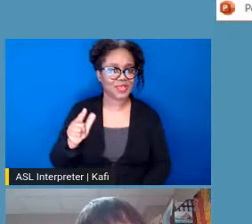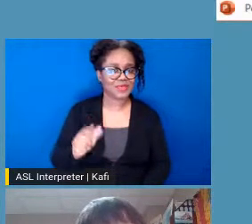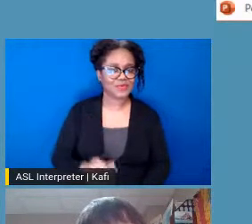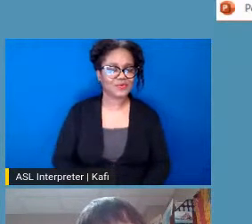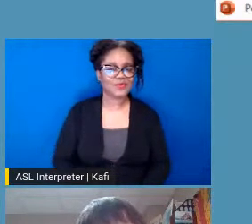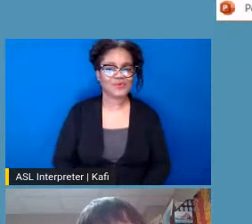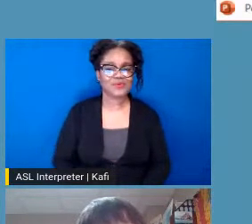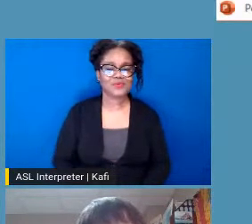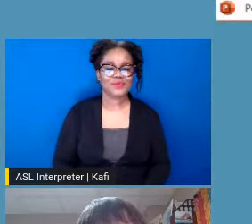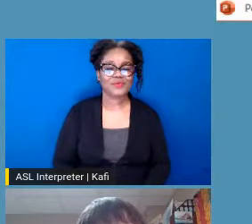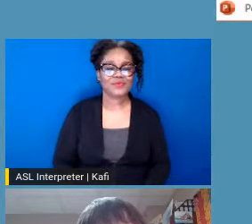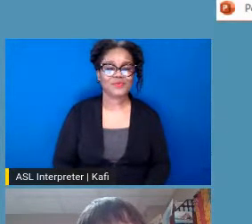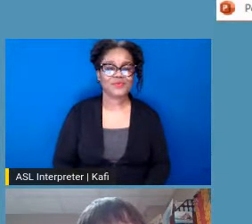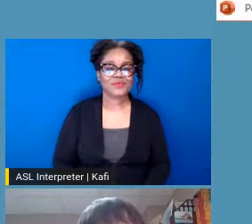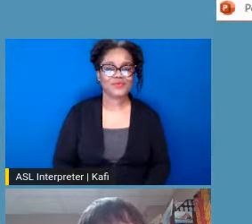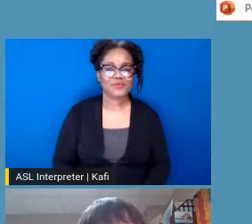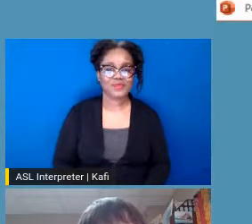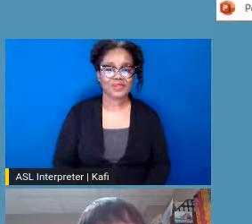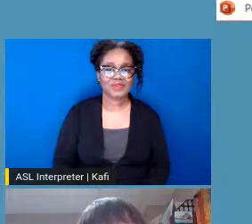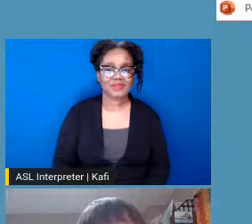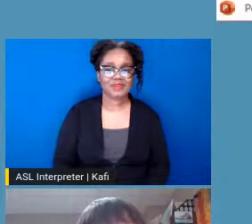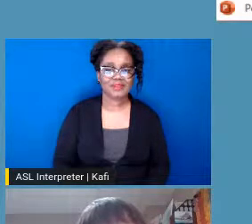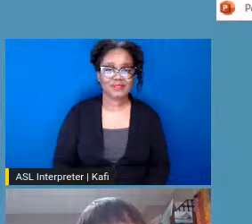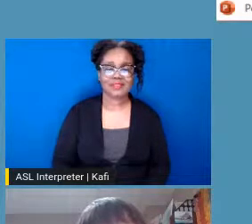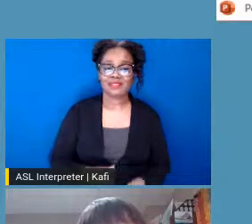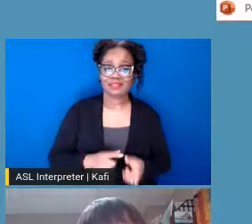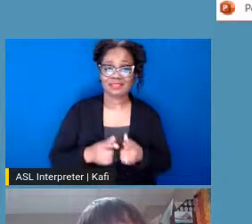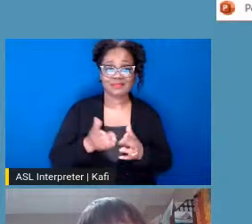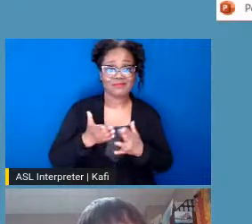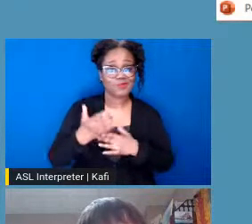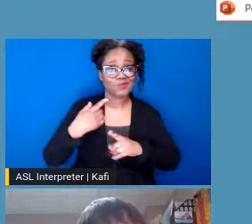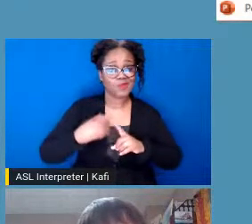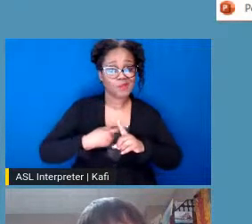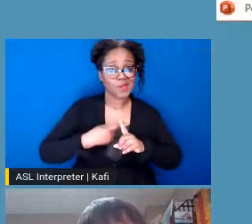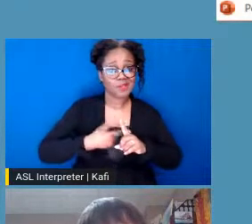we were able to tap into these art challenge